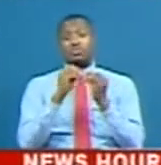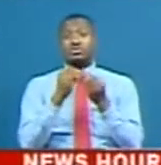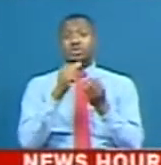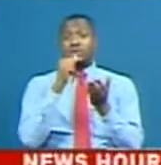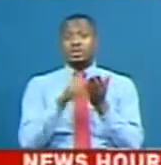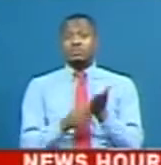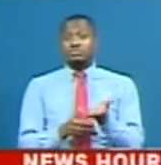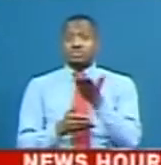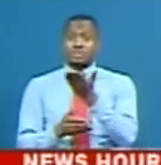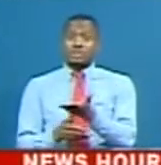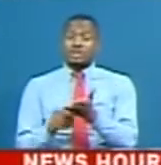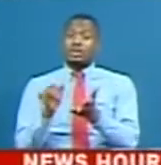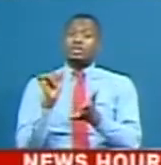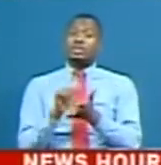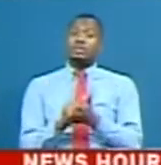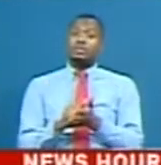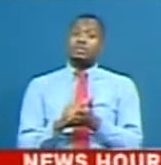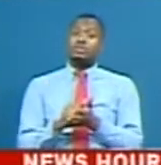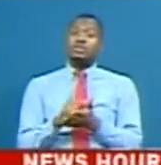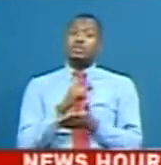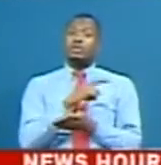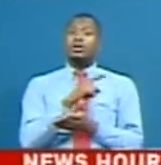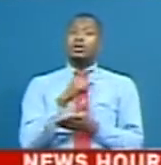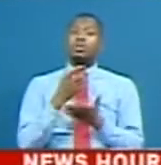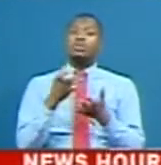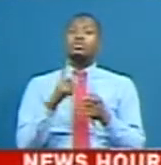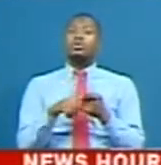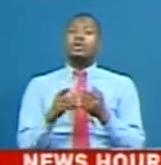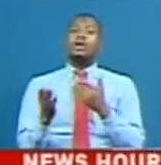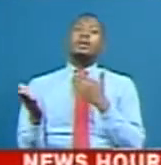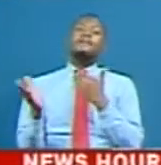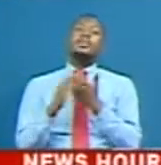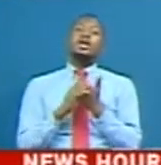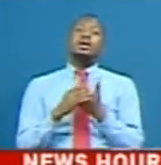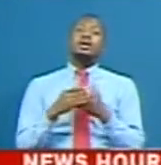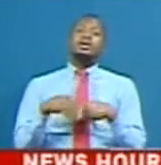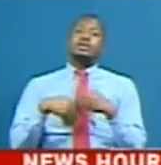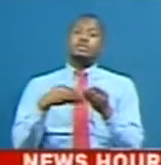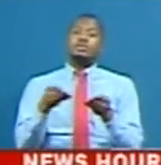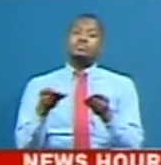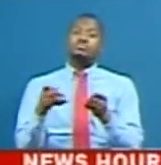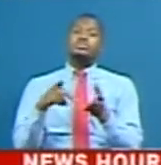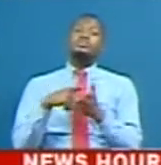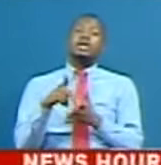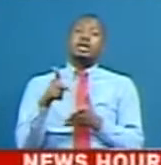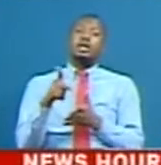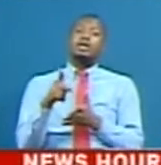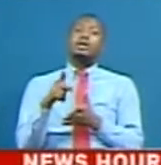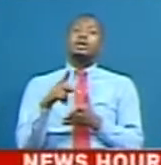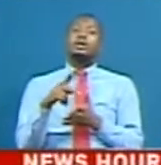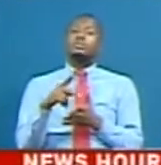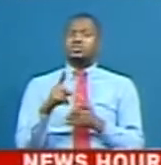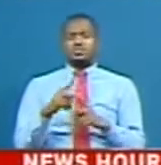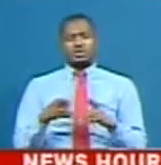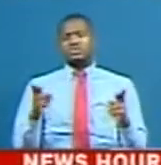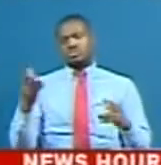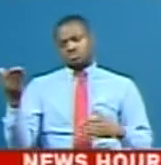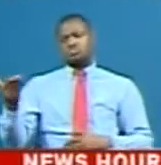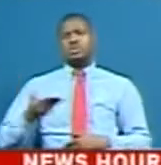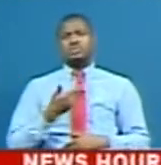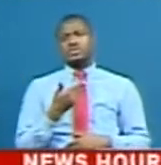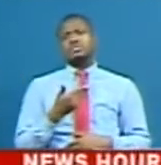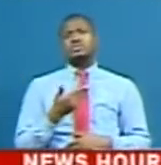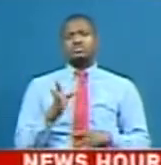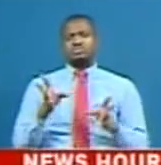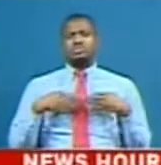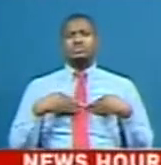officially the TUC that good brother, we want to come back, give us our share to pay, and that, I mean, why not? You are human